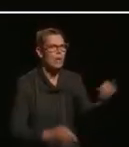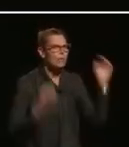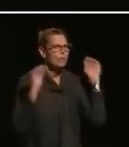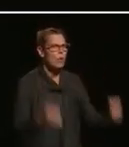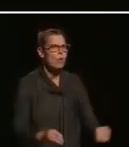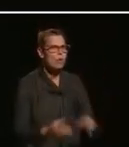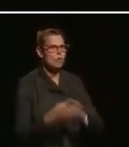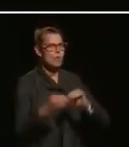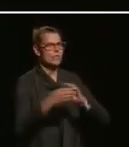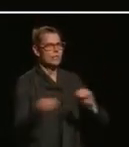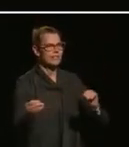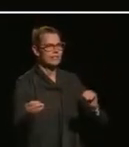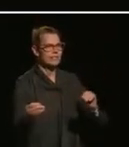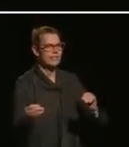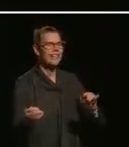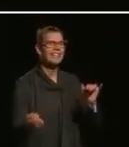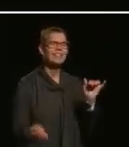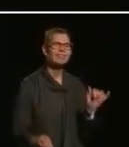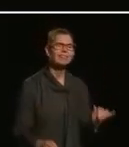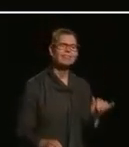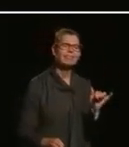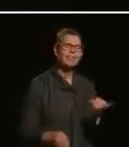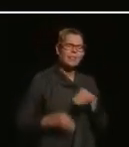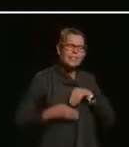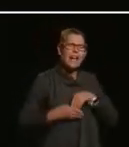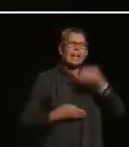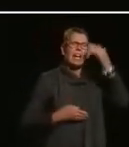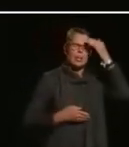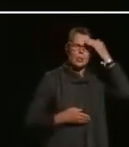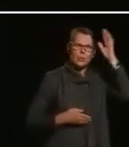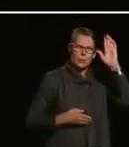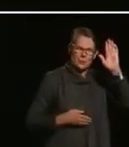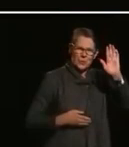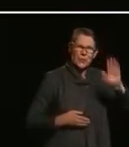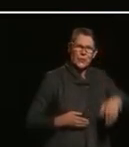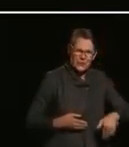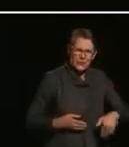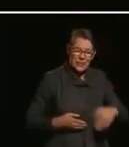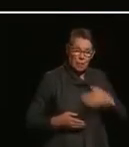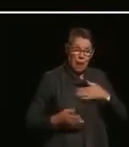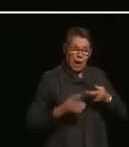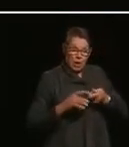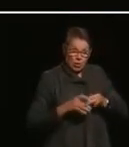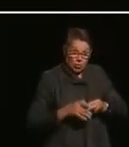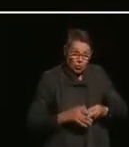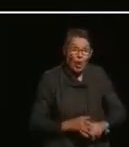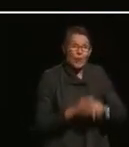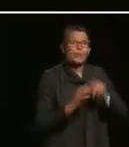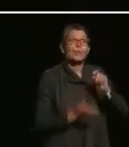although everything stemmed from the writing, it was given birth through my voice.